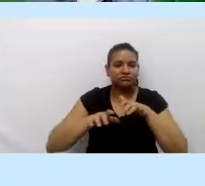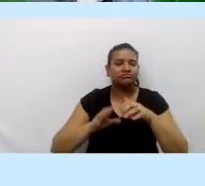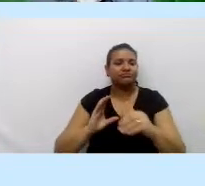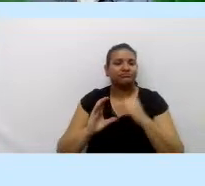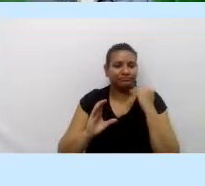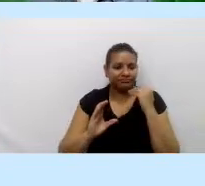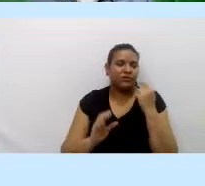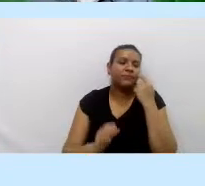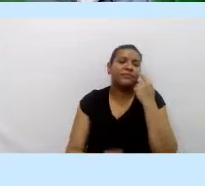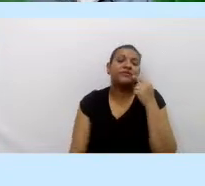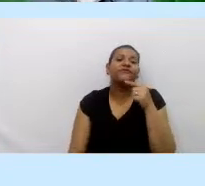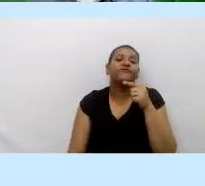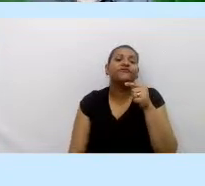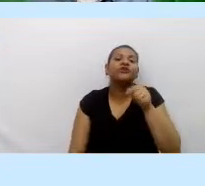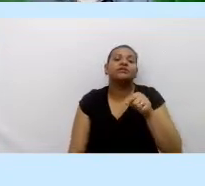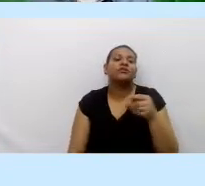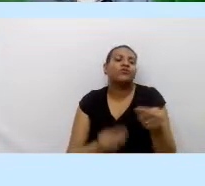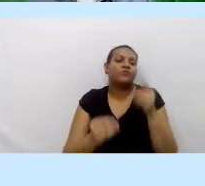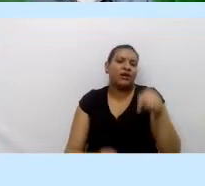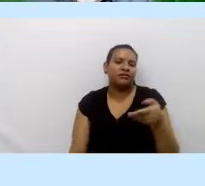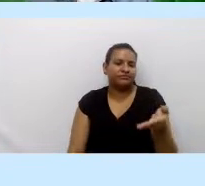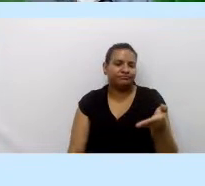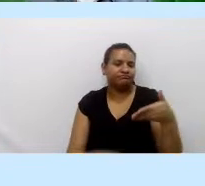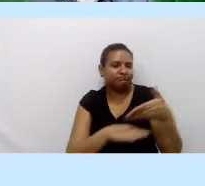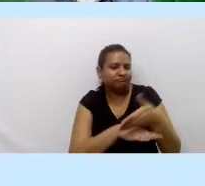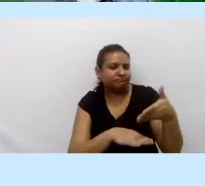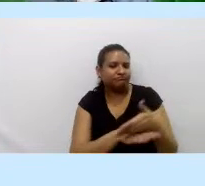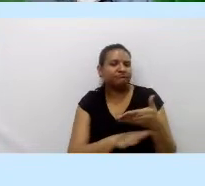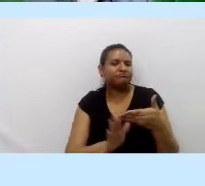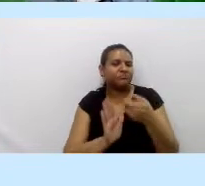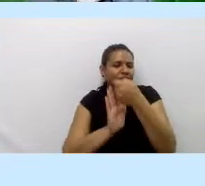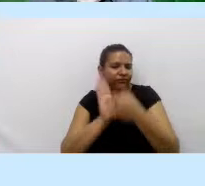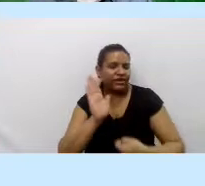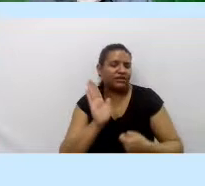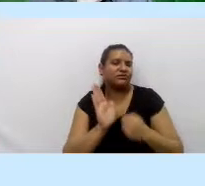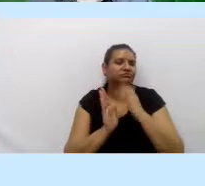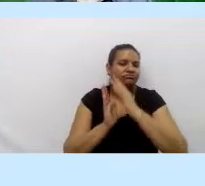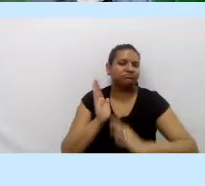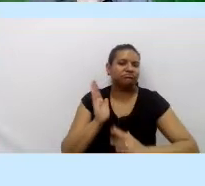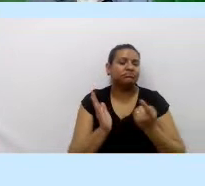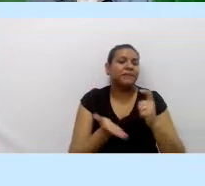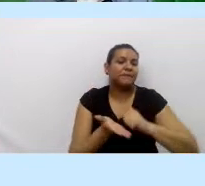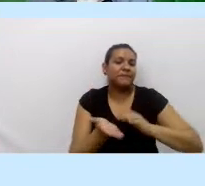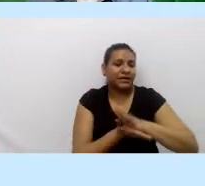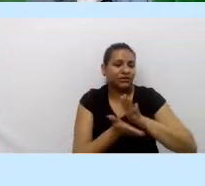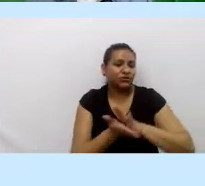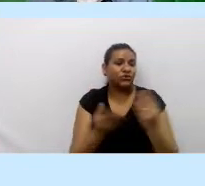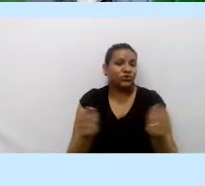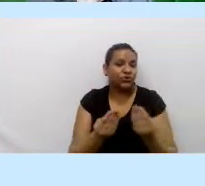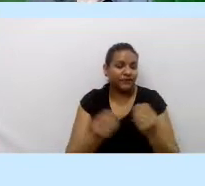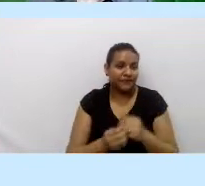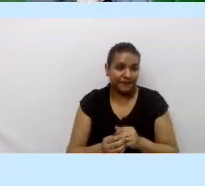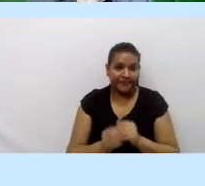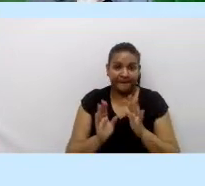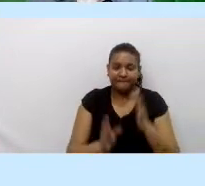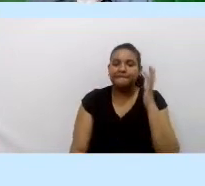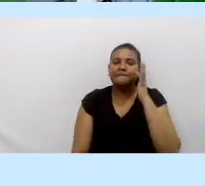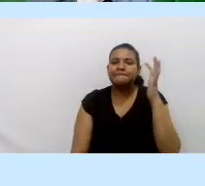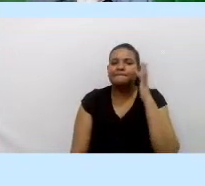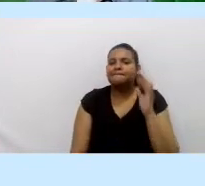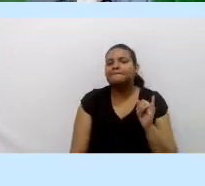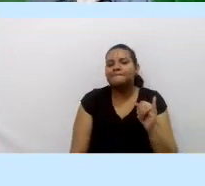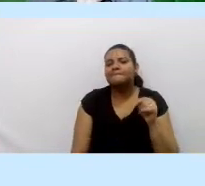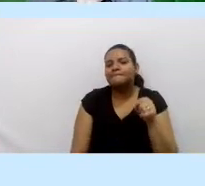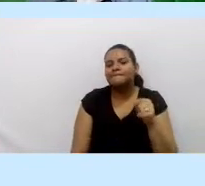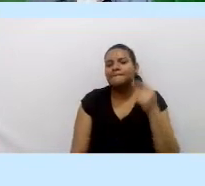text. Now, imagine if you had given yourself a score of 1, how would you feel in